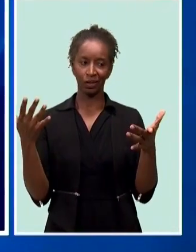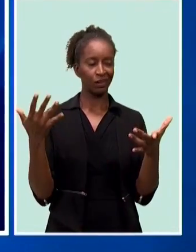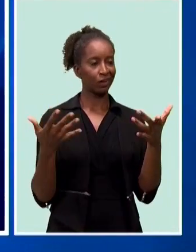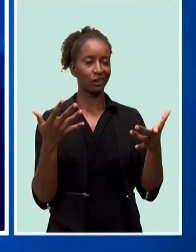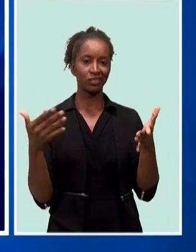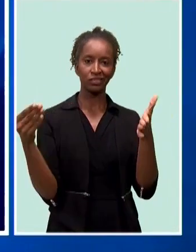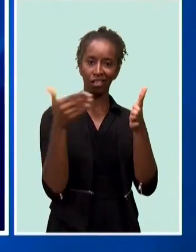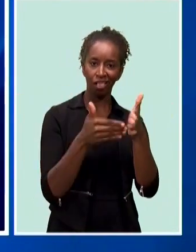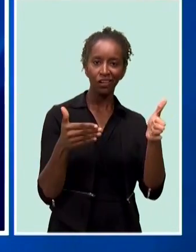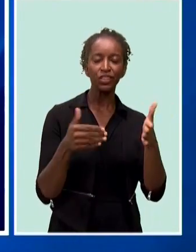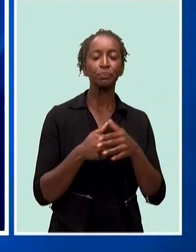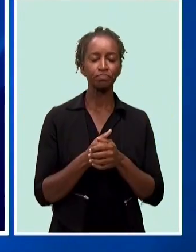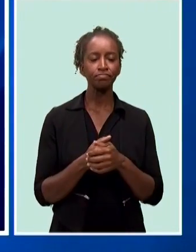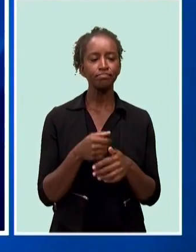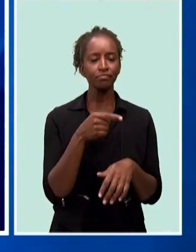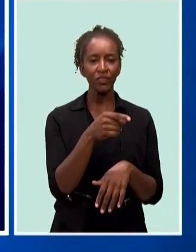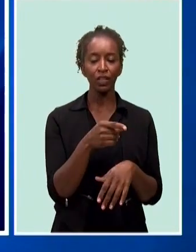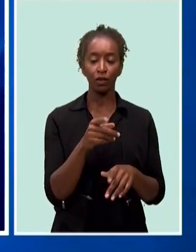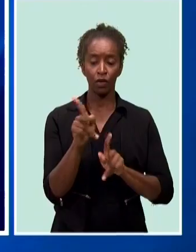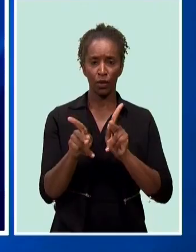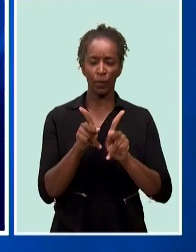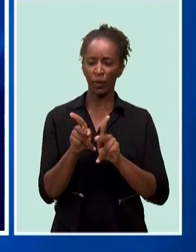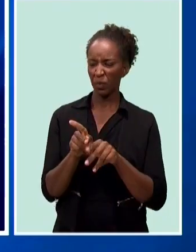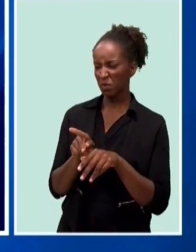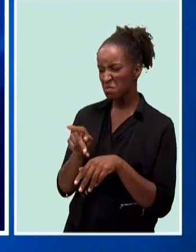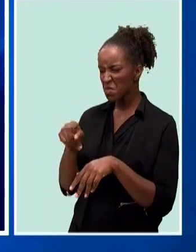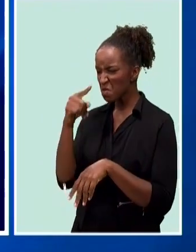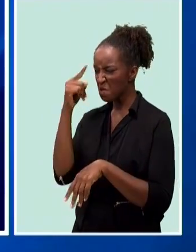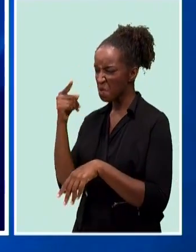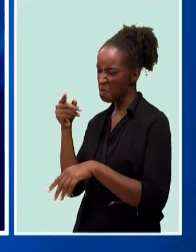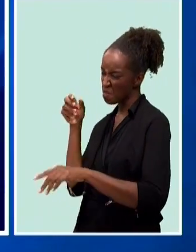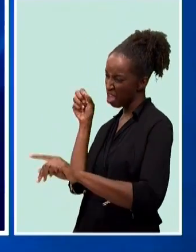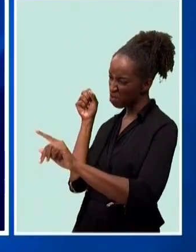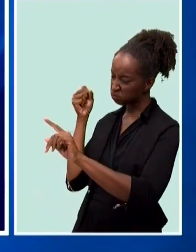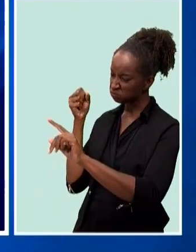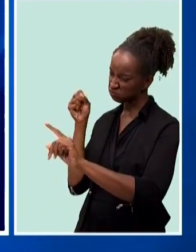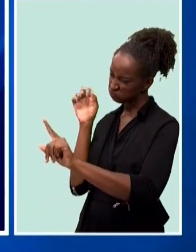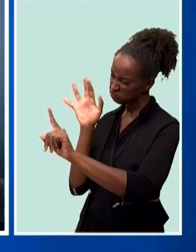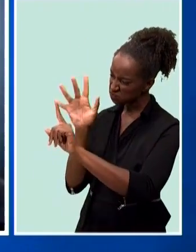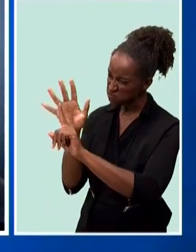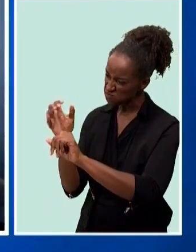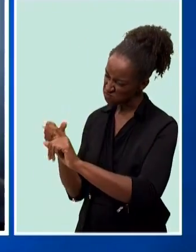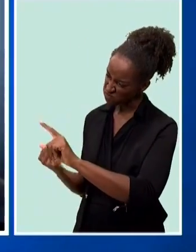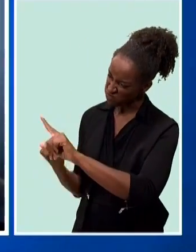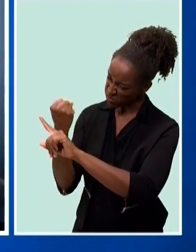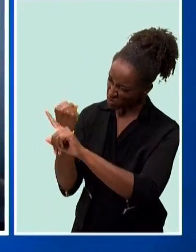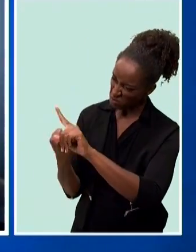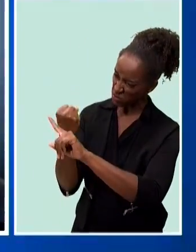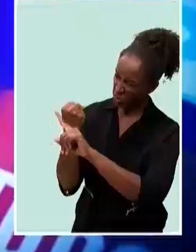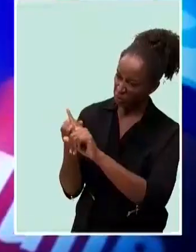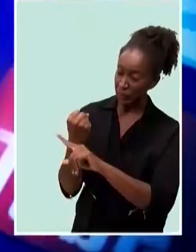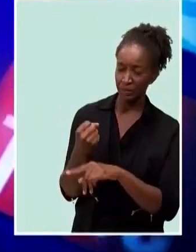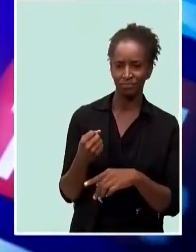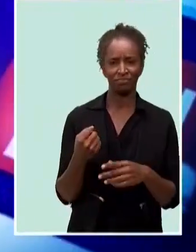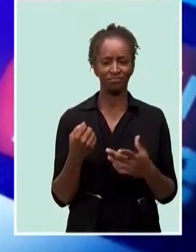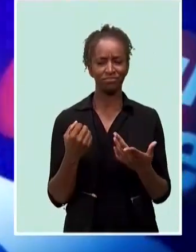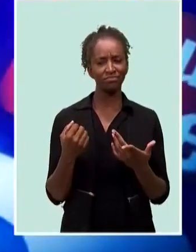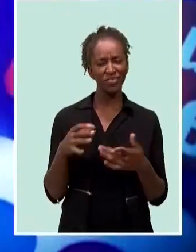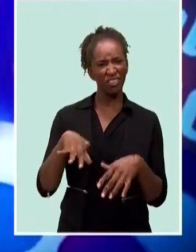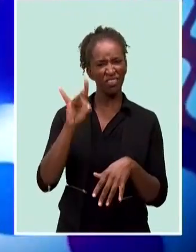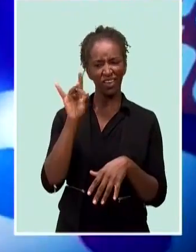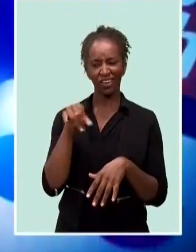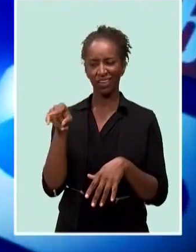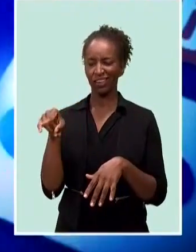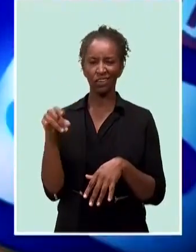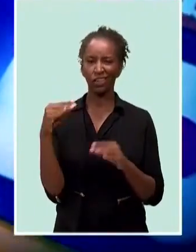a racially motivated attack against him. However, in a surprise move yesterday, the charges were dropped. And Smollett